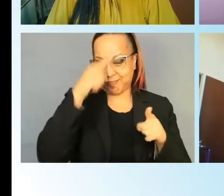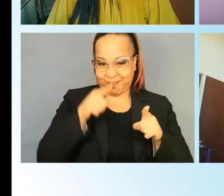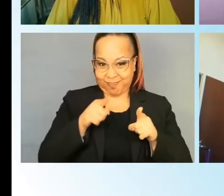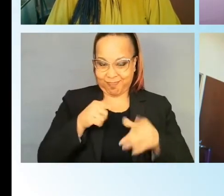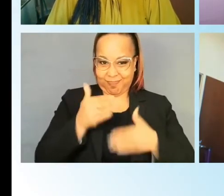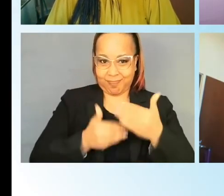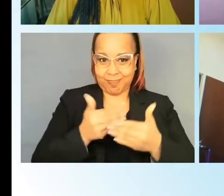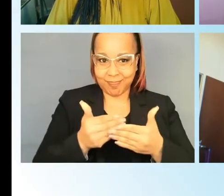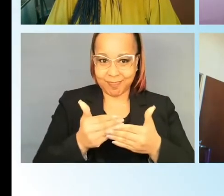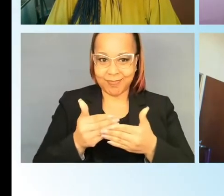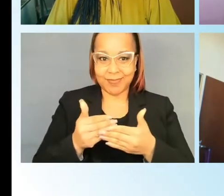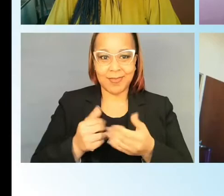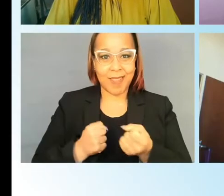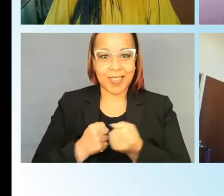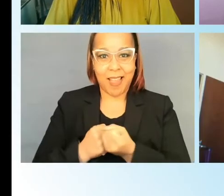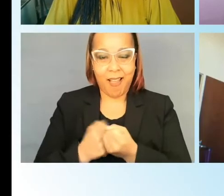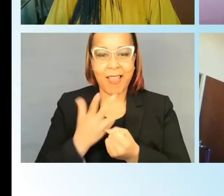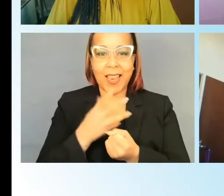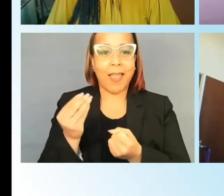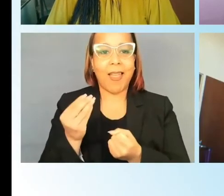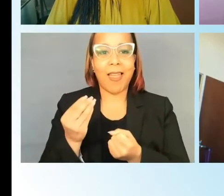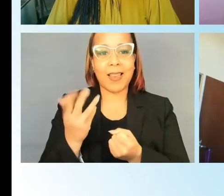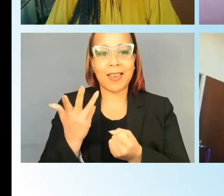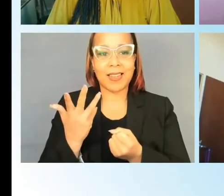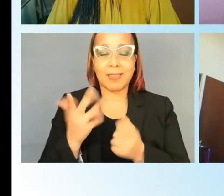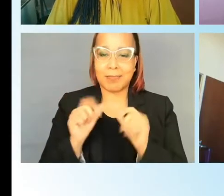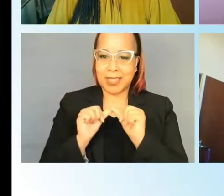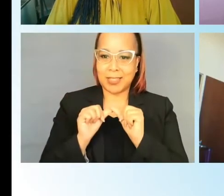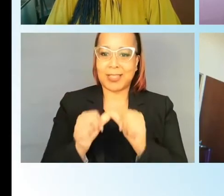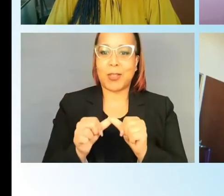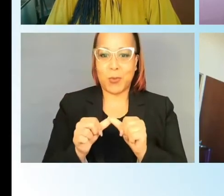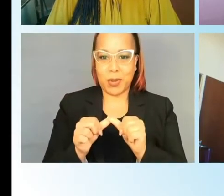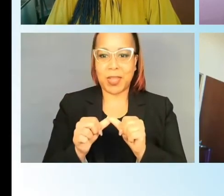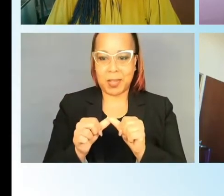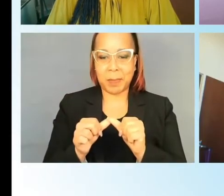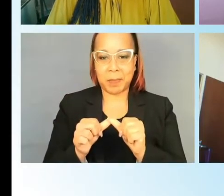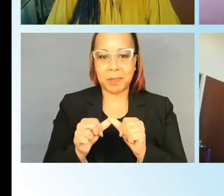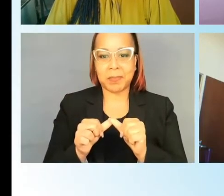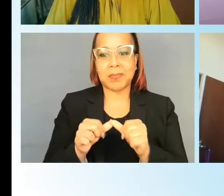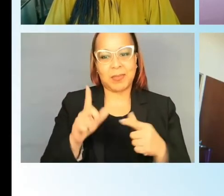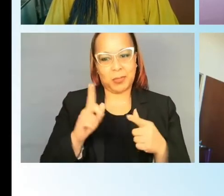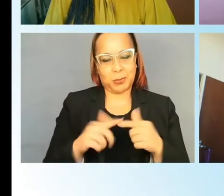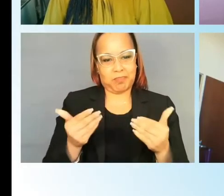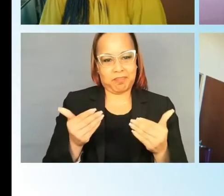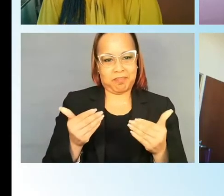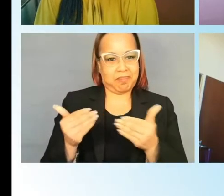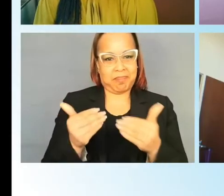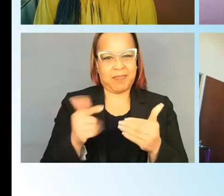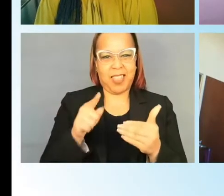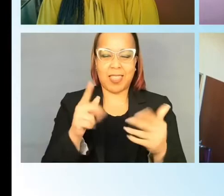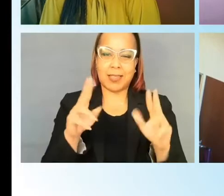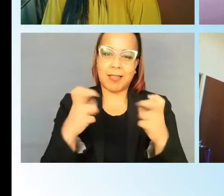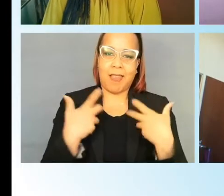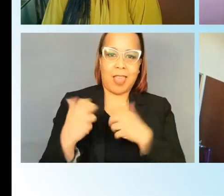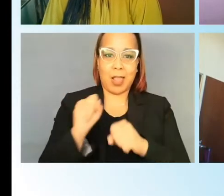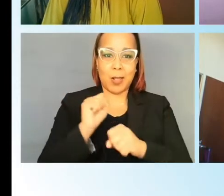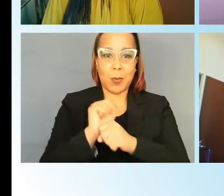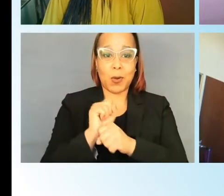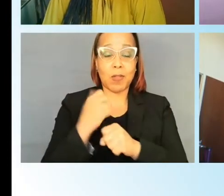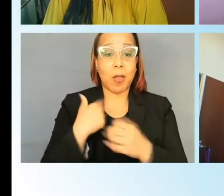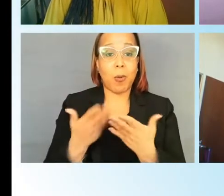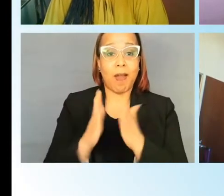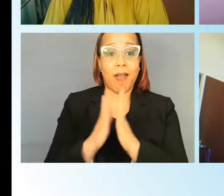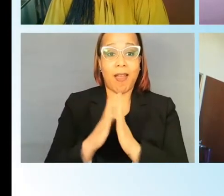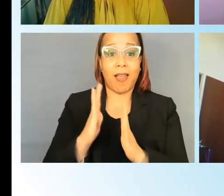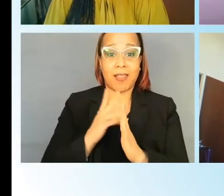aside and continuing to move in this healing work. And so I'm gonna ask our folks